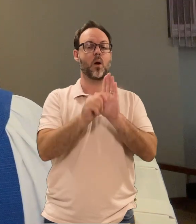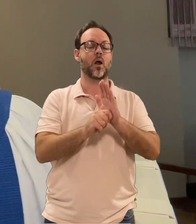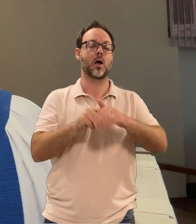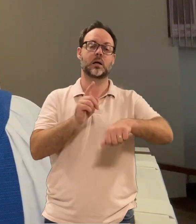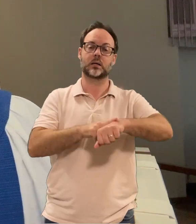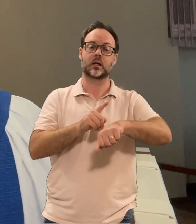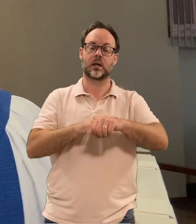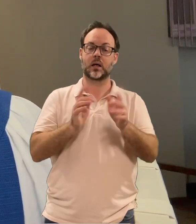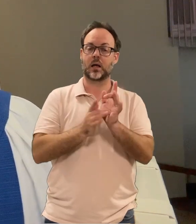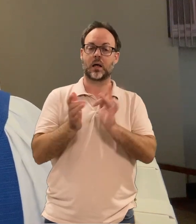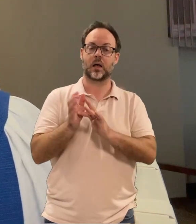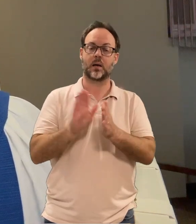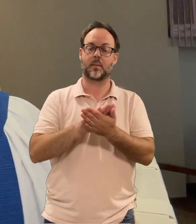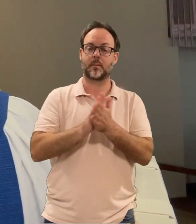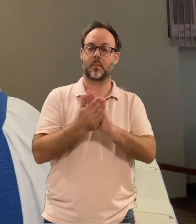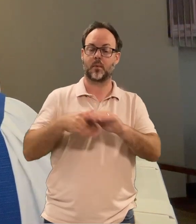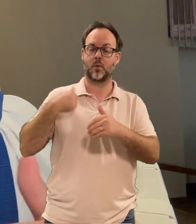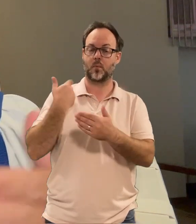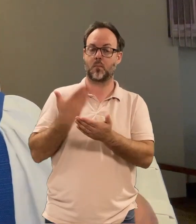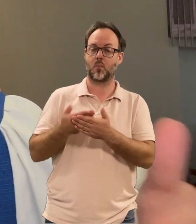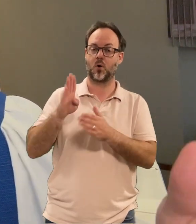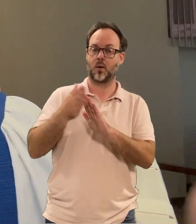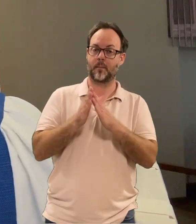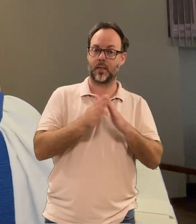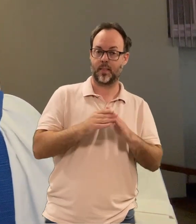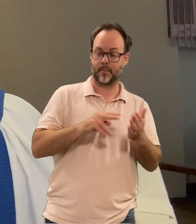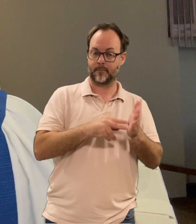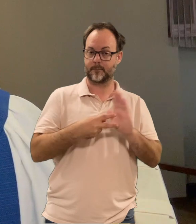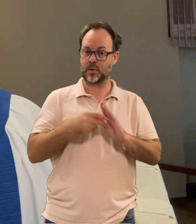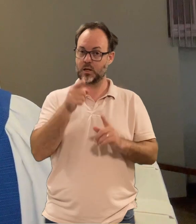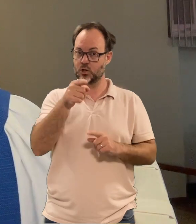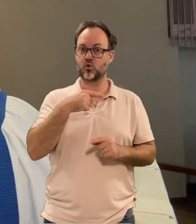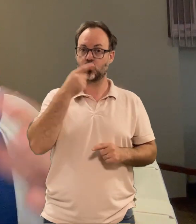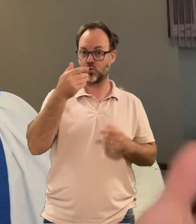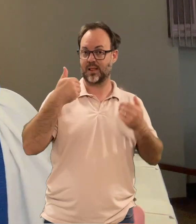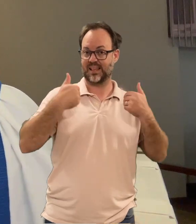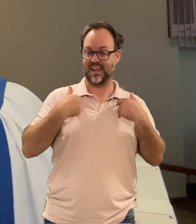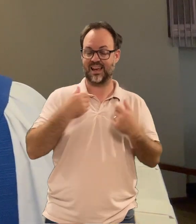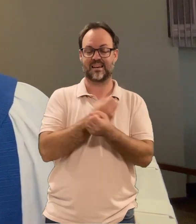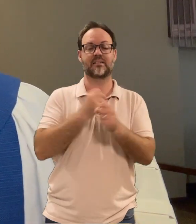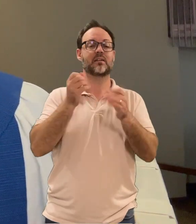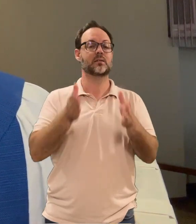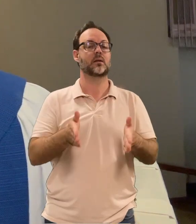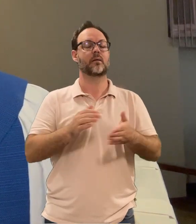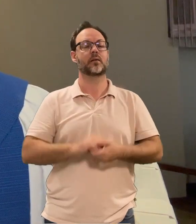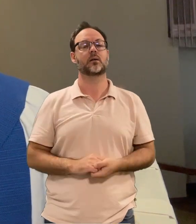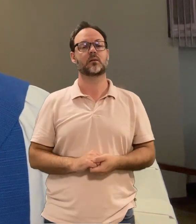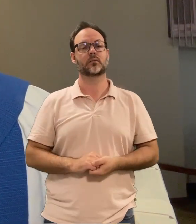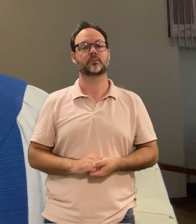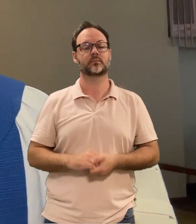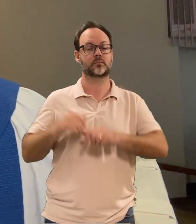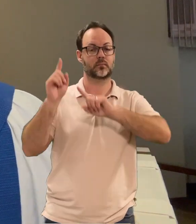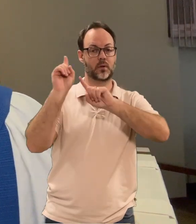kept throughout the Old Testament times and Jesus being born in Bethlehem, what it all means is that you really do